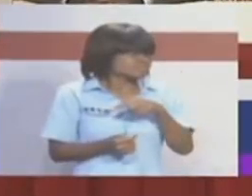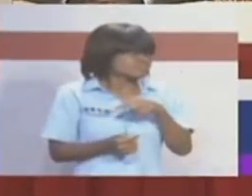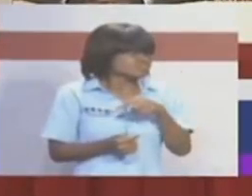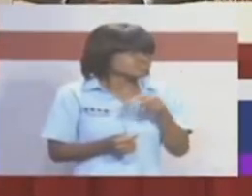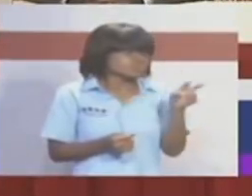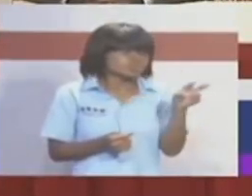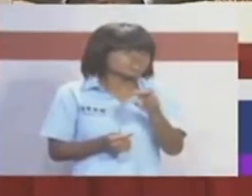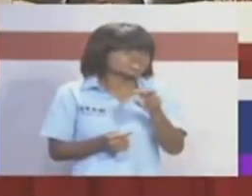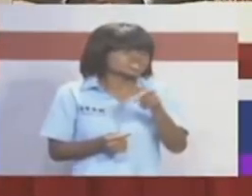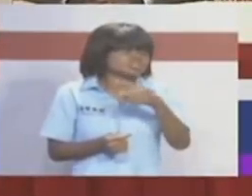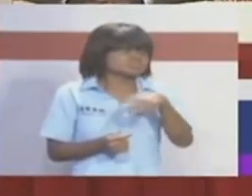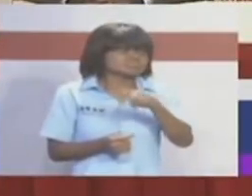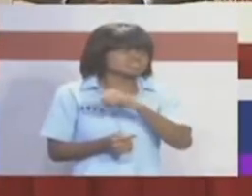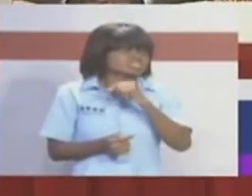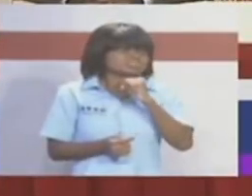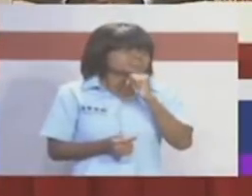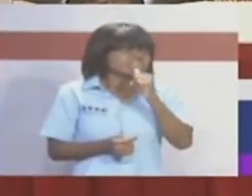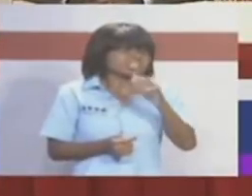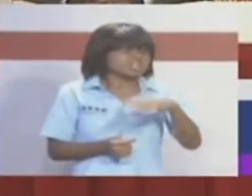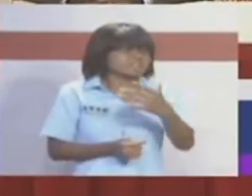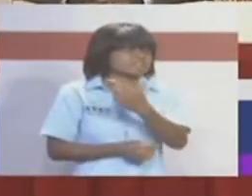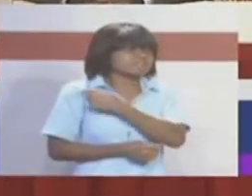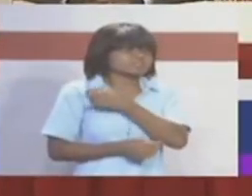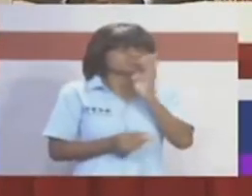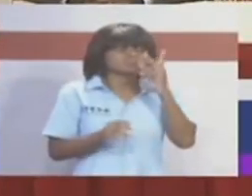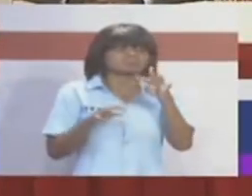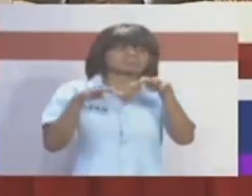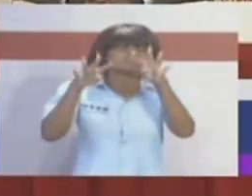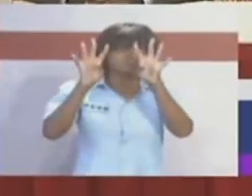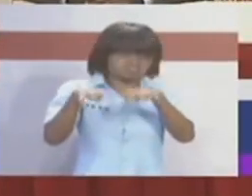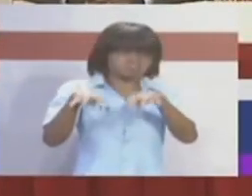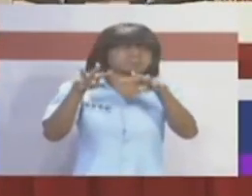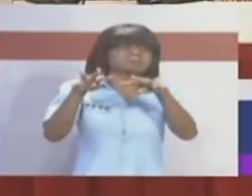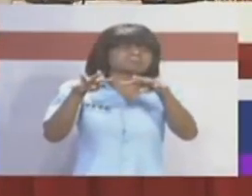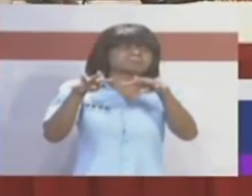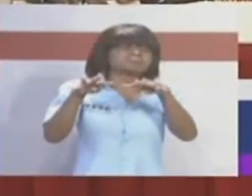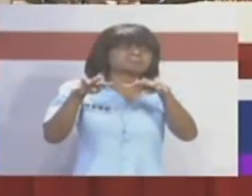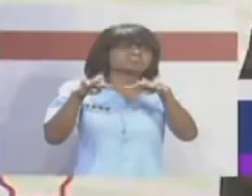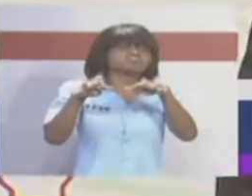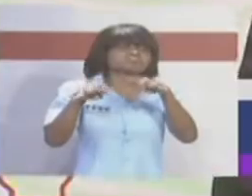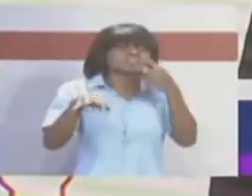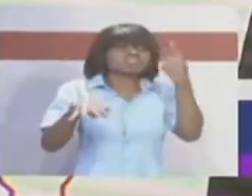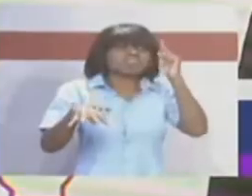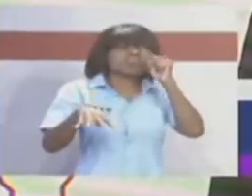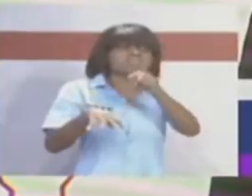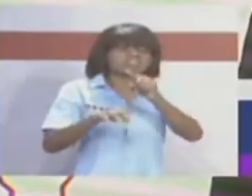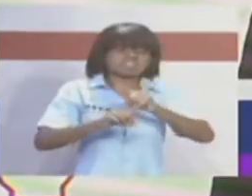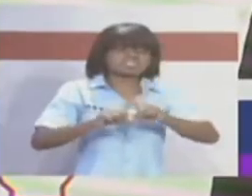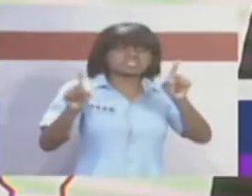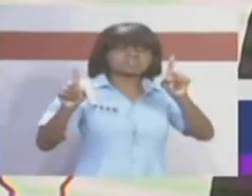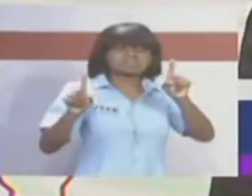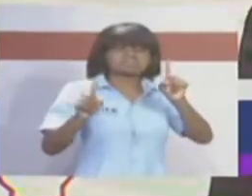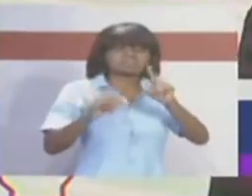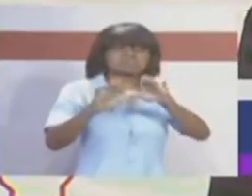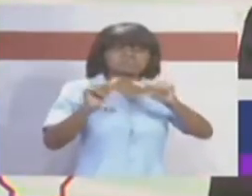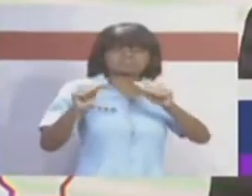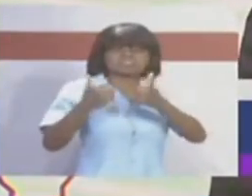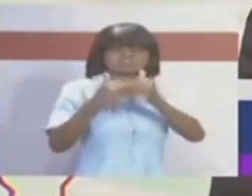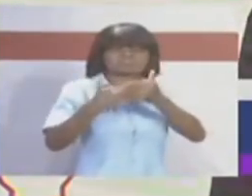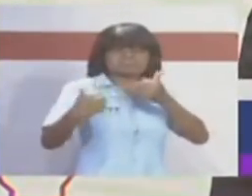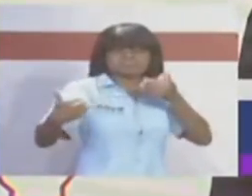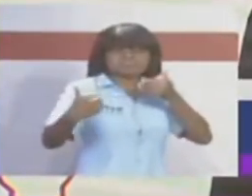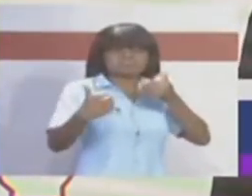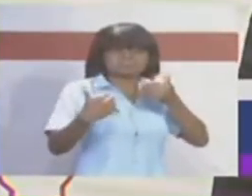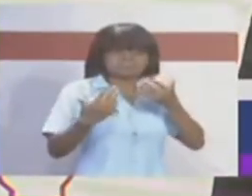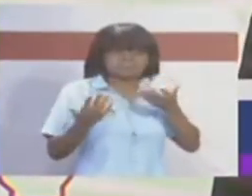Thank you very much. We go to Dr. Burgess for the first question. Thank you for that question. I think when we interact